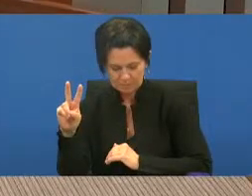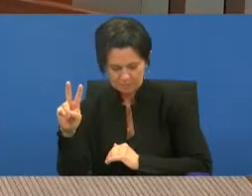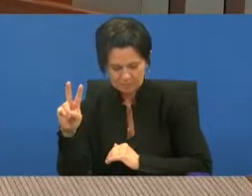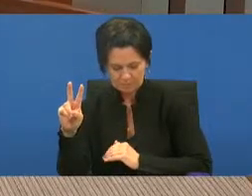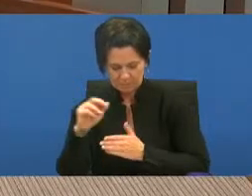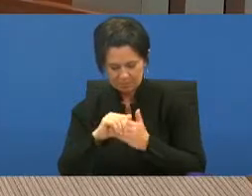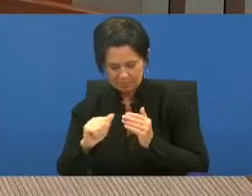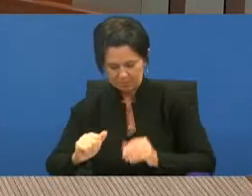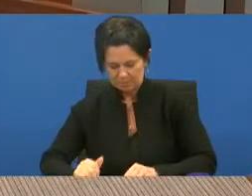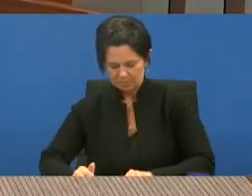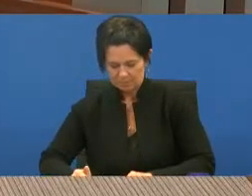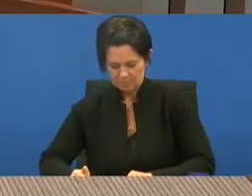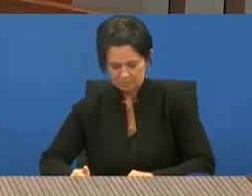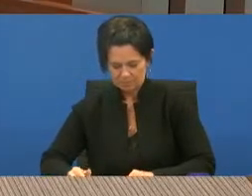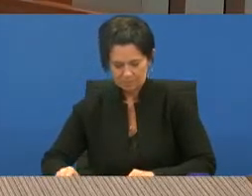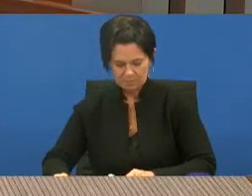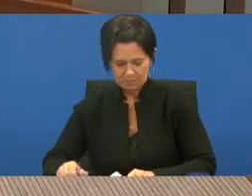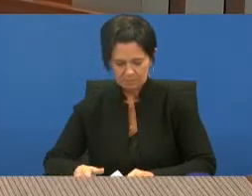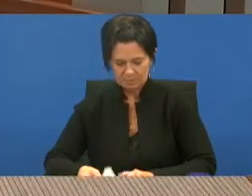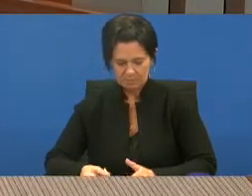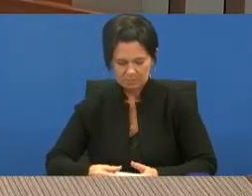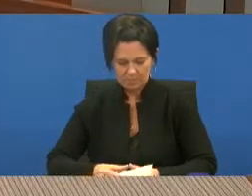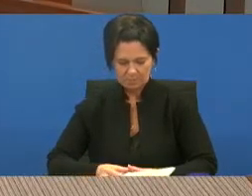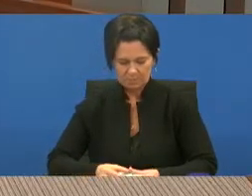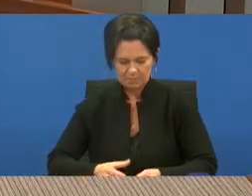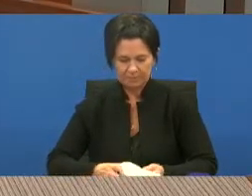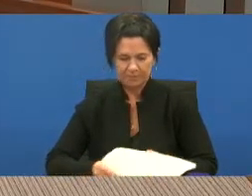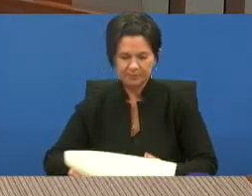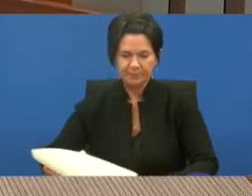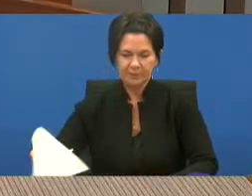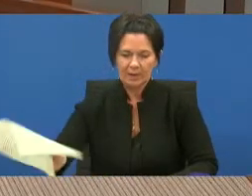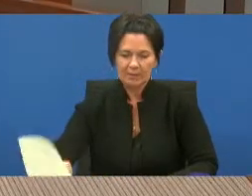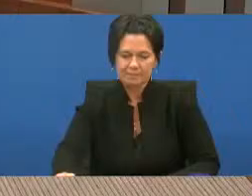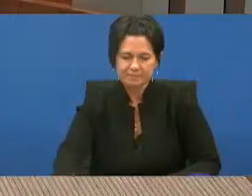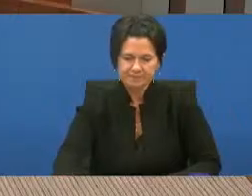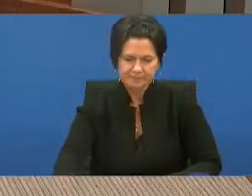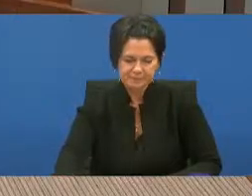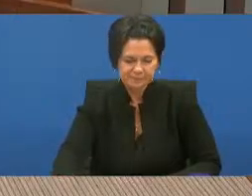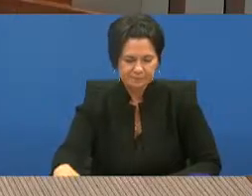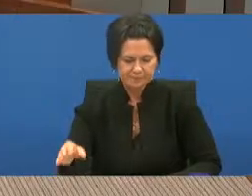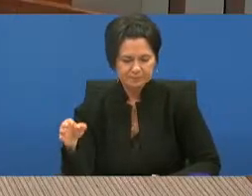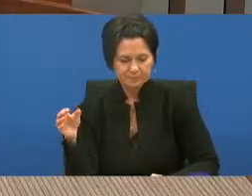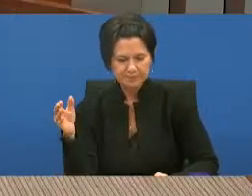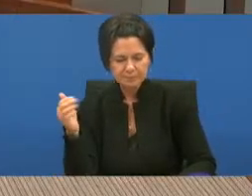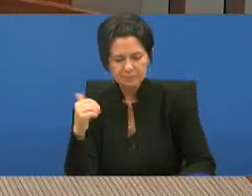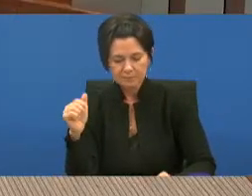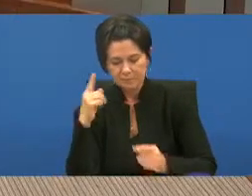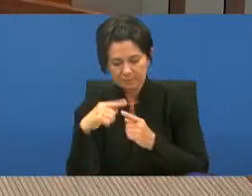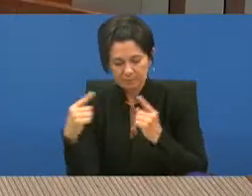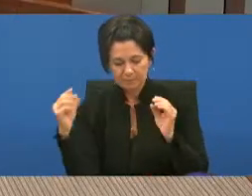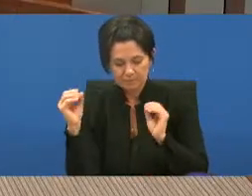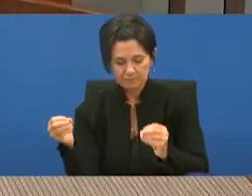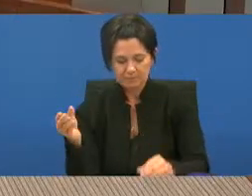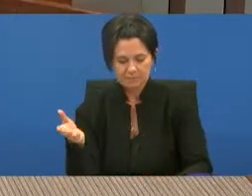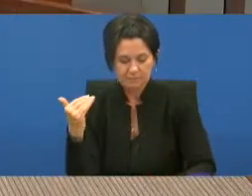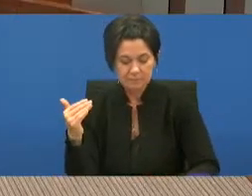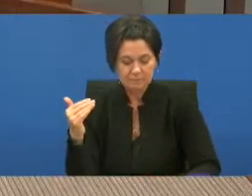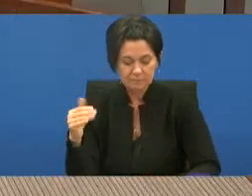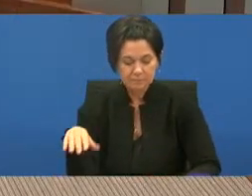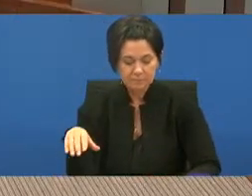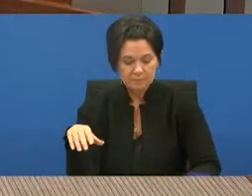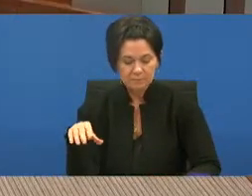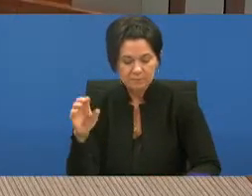Seeing none, we'll go to council. We have a motion. Motion by Councilwoman Rocca, second by Councilwoman Adams. Any opposed? Motion carries.